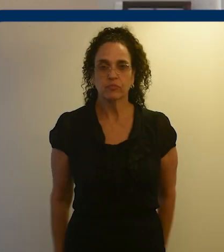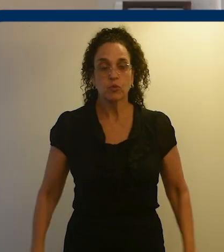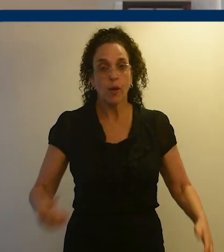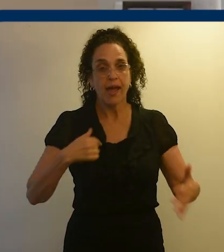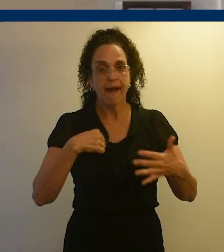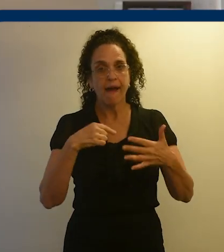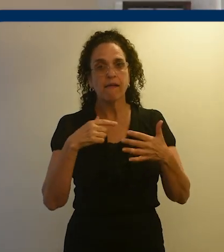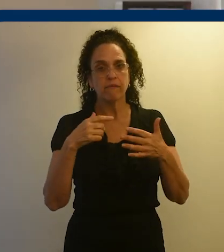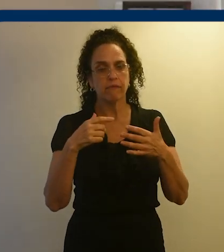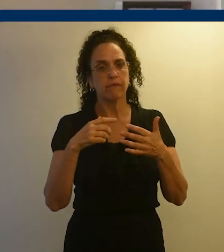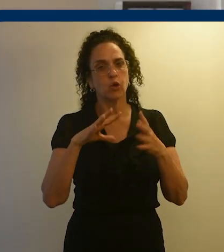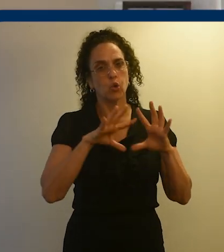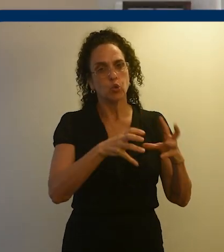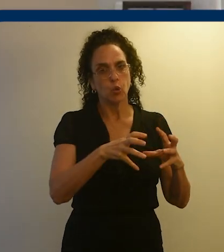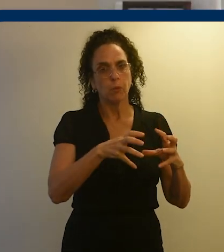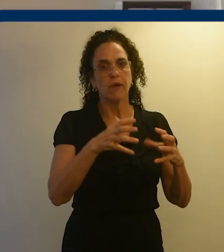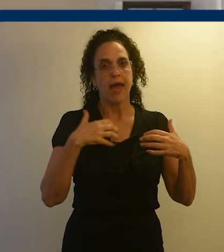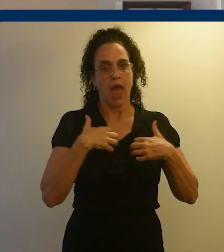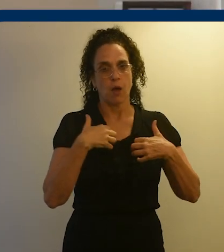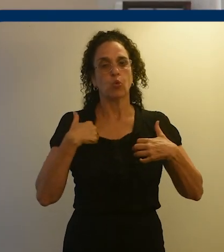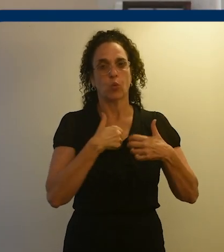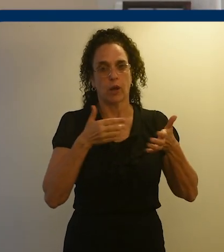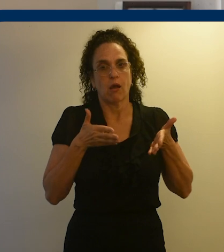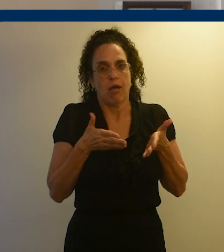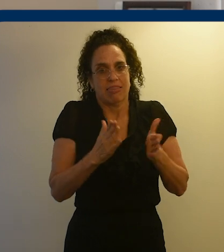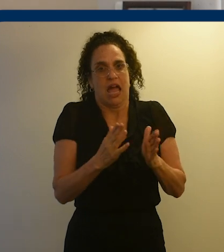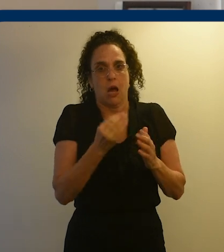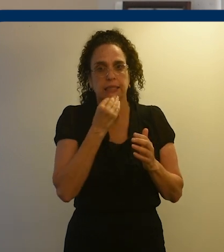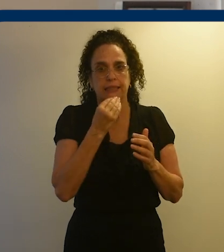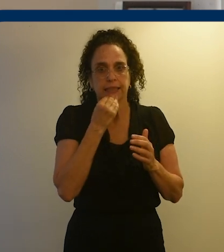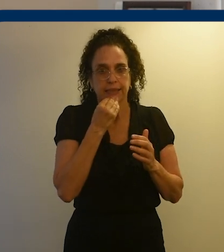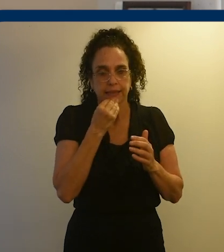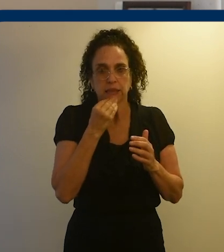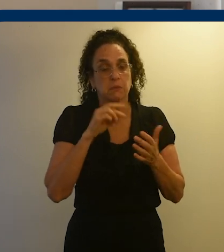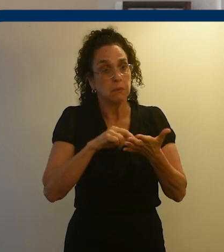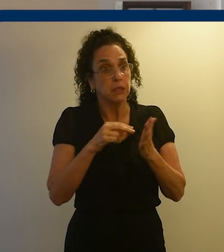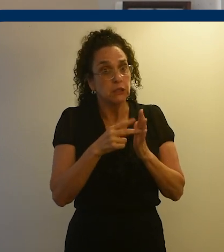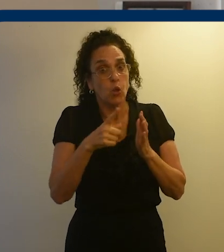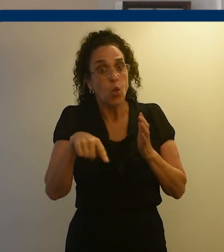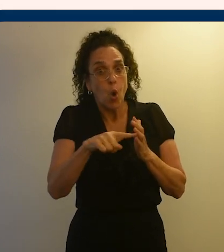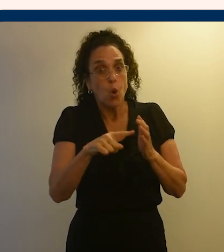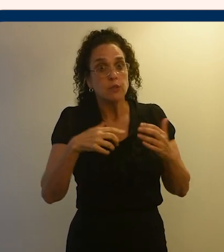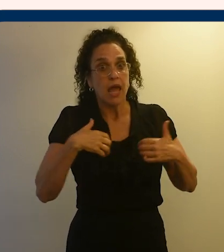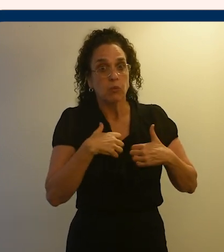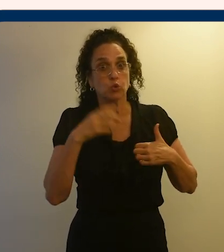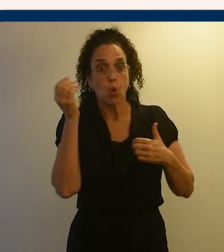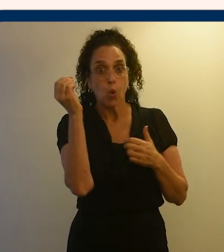There are certain animals that we can eat. Those animals are kosher, are okay.